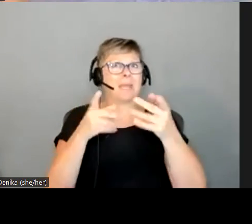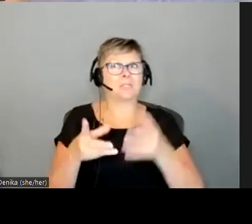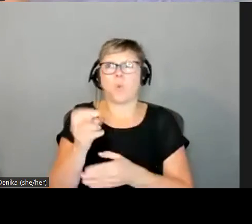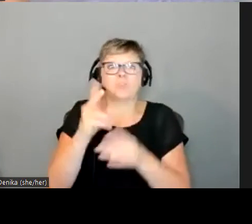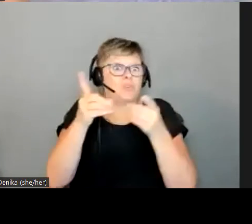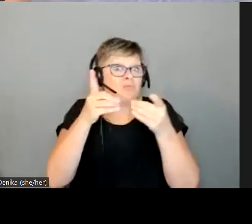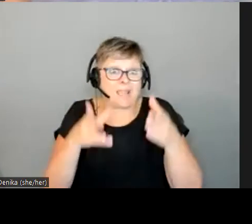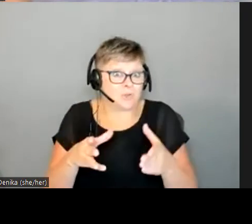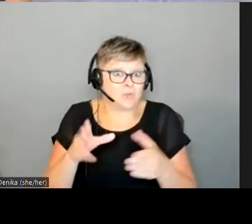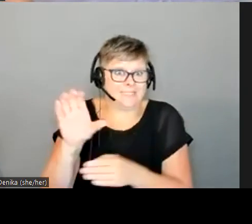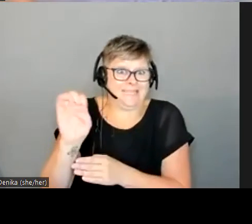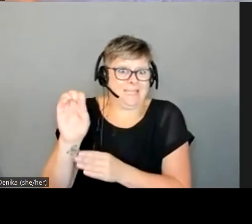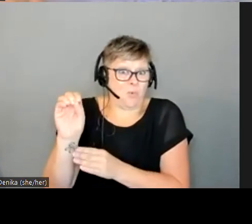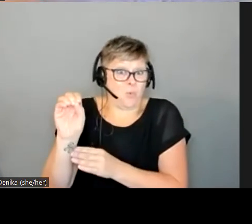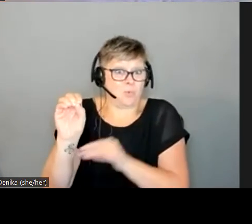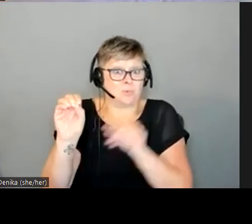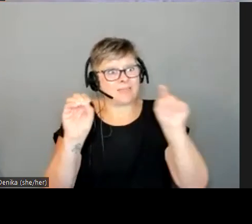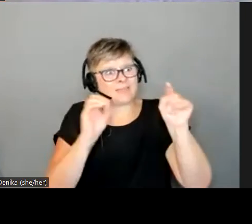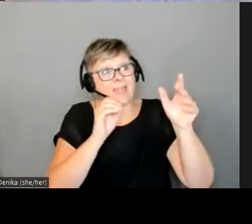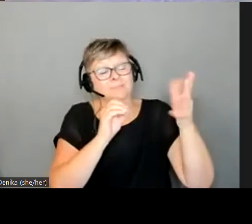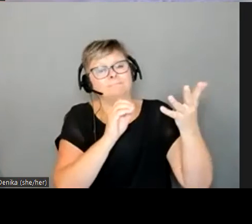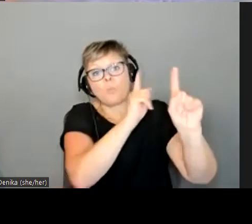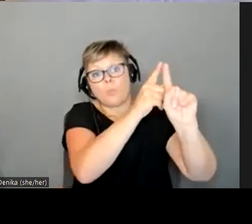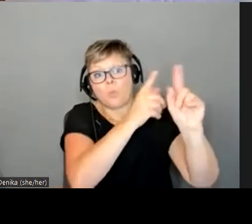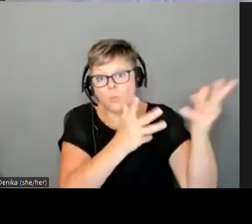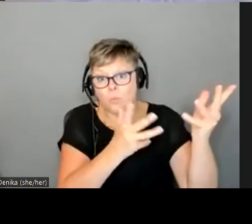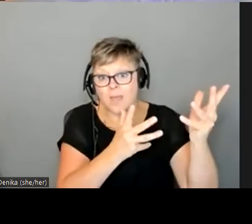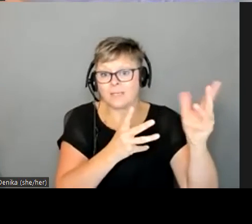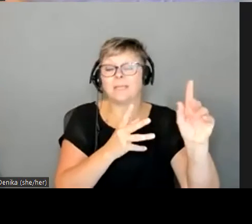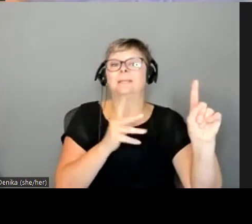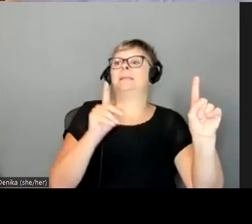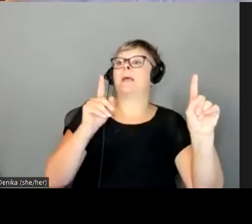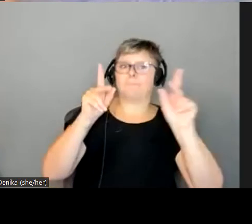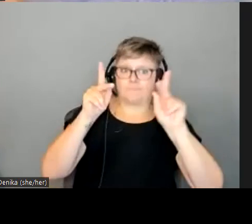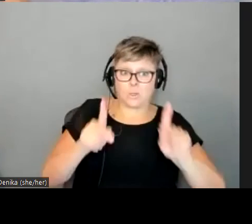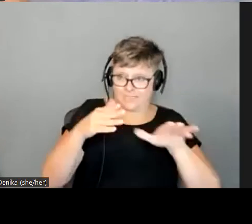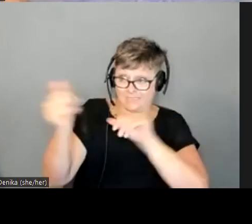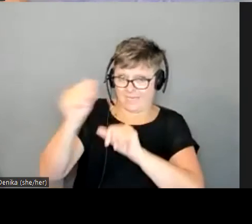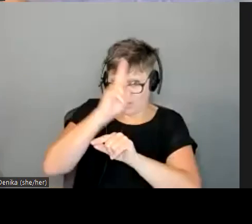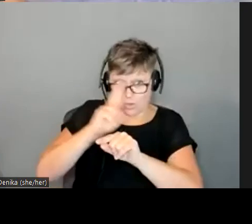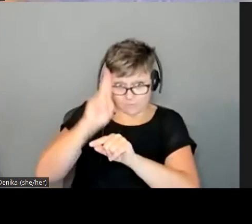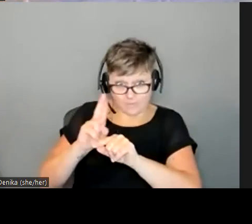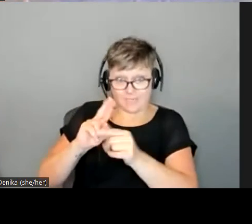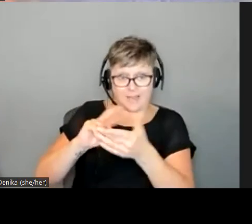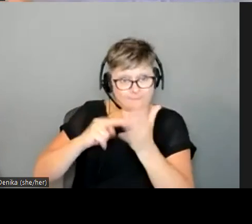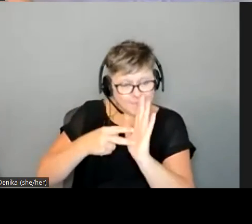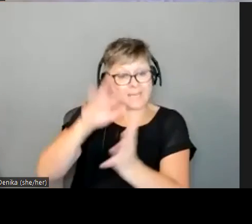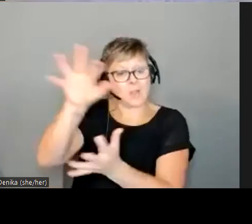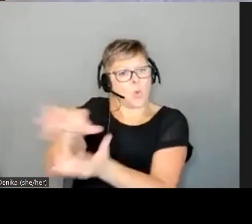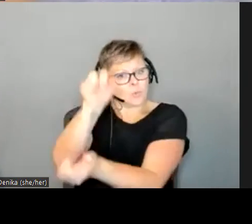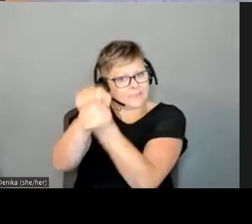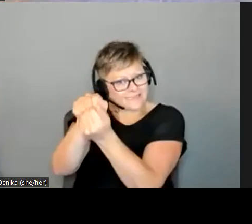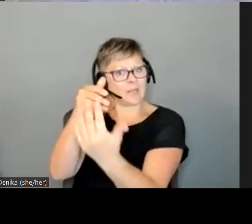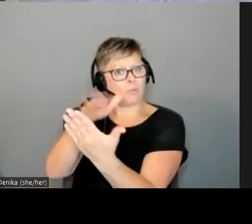see is that the care following the person out of the hospital, actually providing the holistic approach,